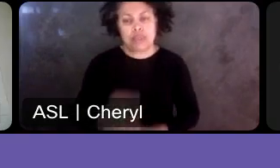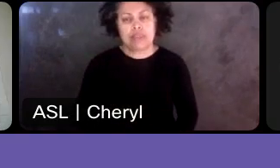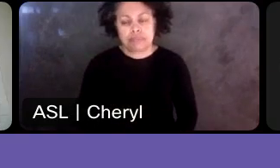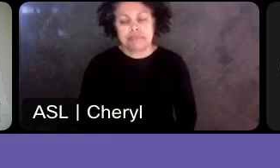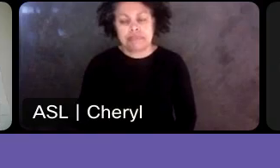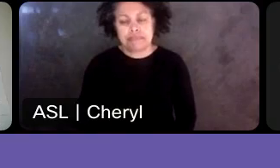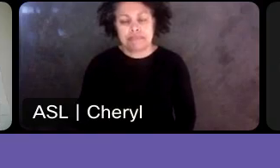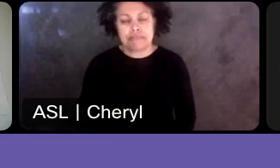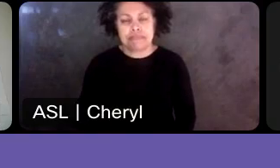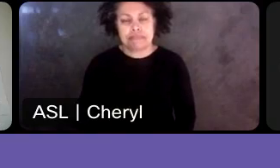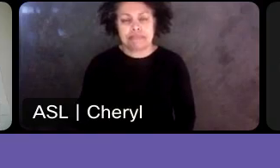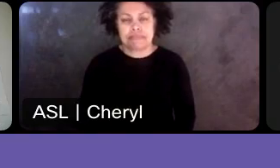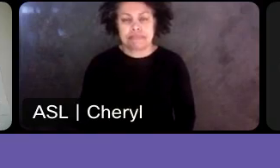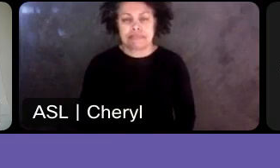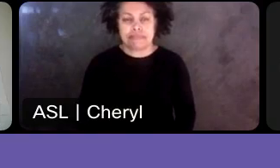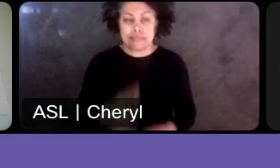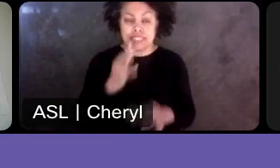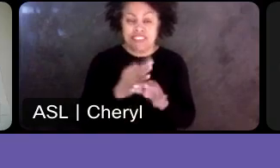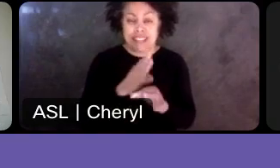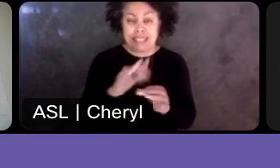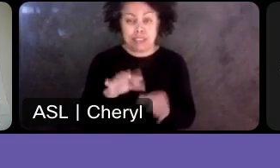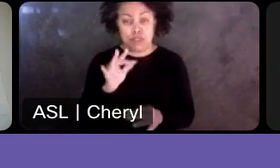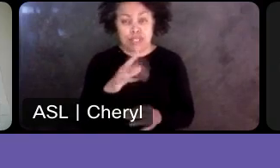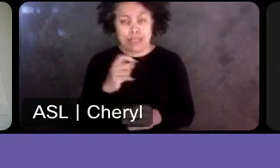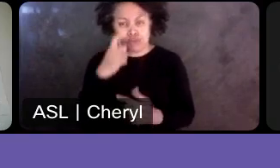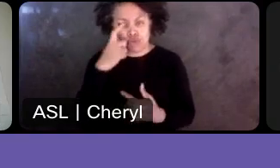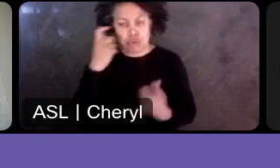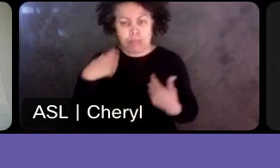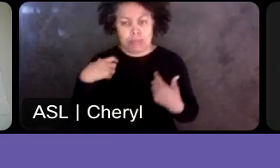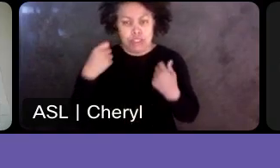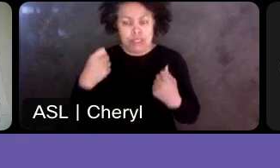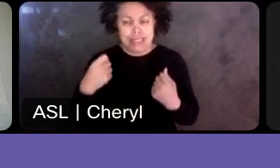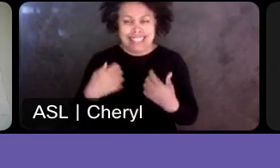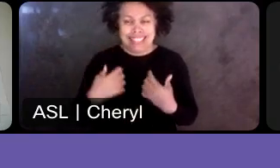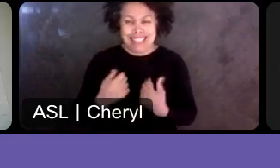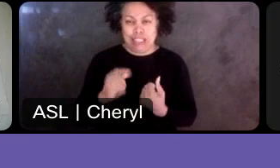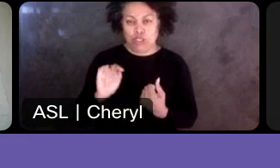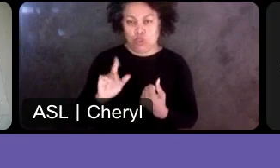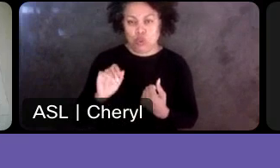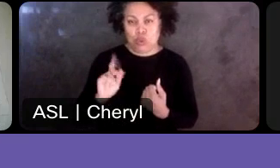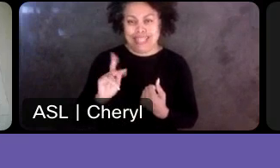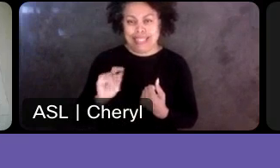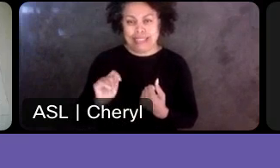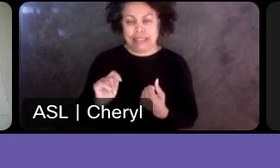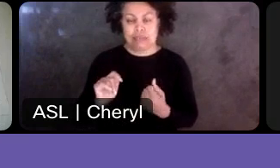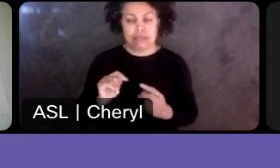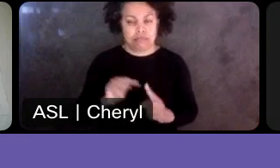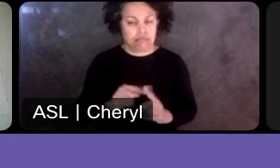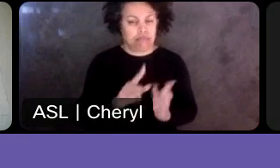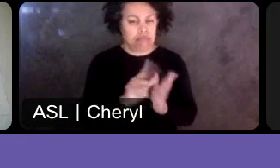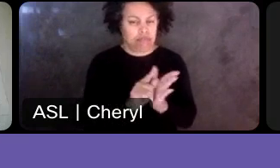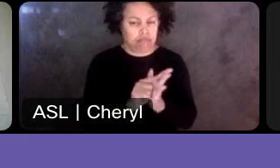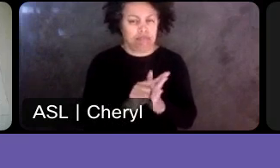The Faith and Spirituality in Trauma Resilience, Recovery, and Healing Toolkit by Gabriela Zapata Alma